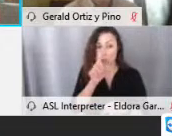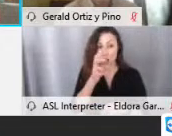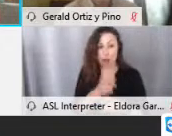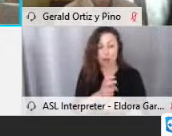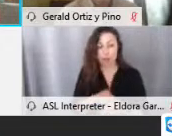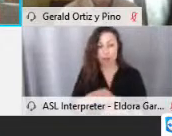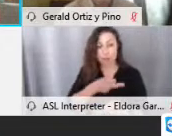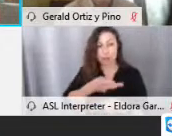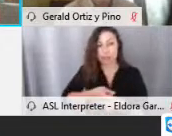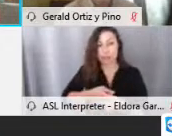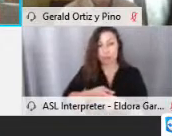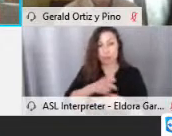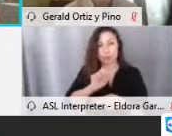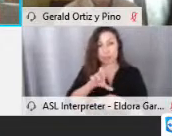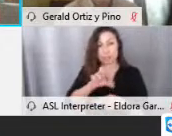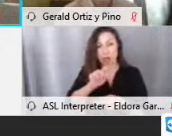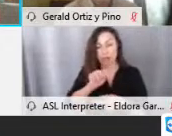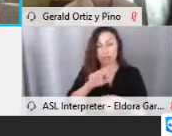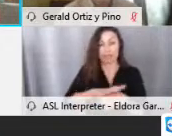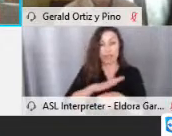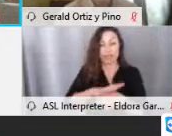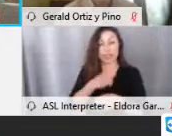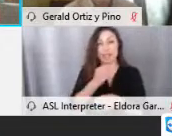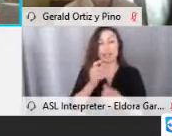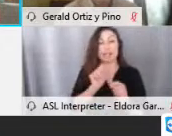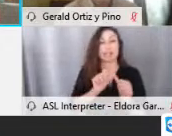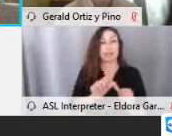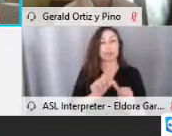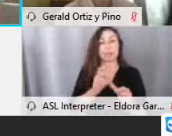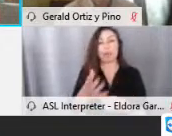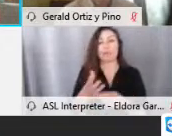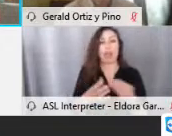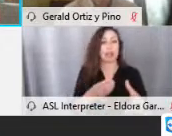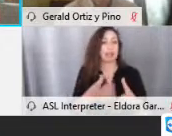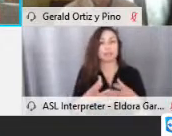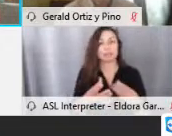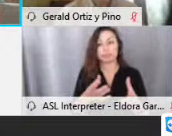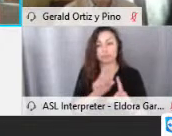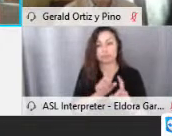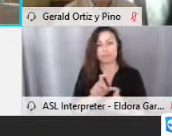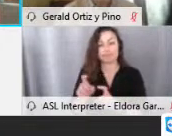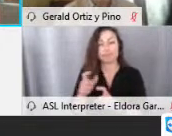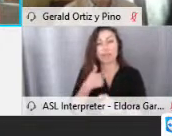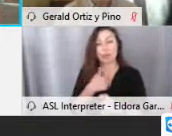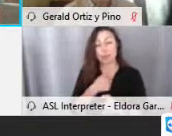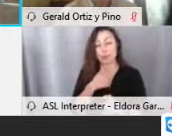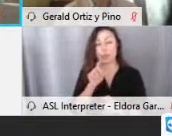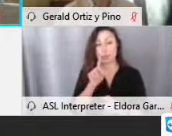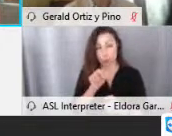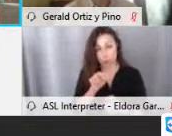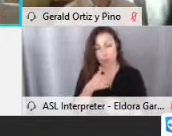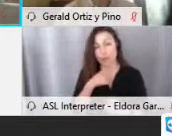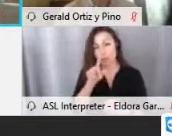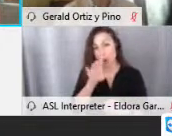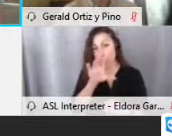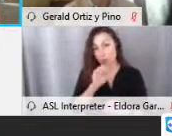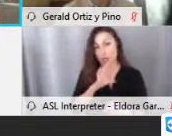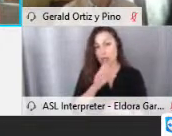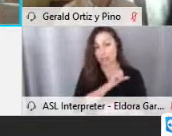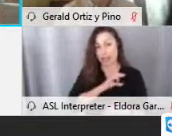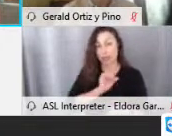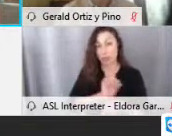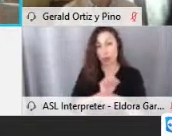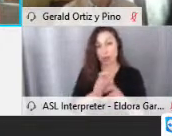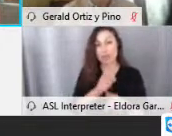to keep those slots filled and keep those allocations going out. While I said we do have 100% of our staff working from